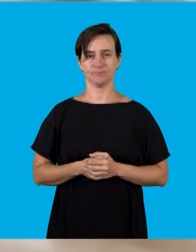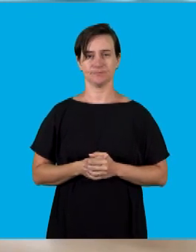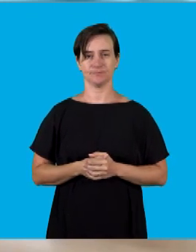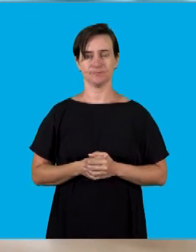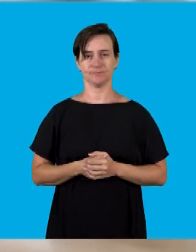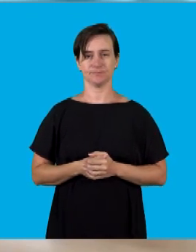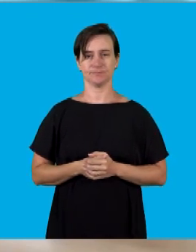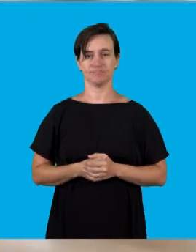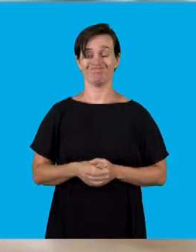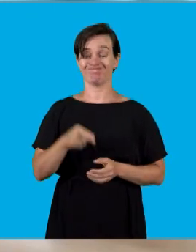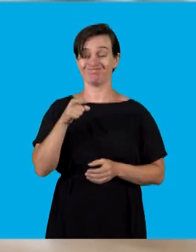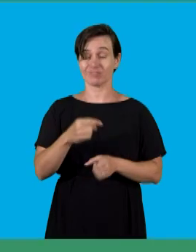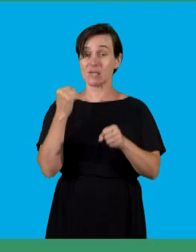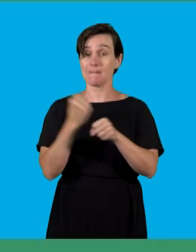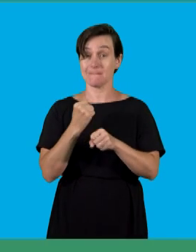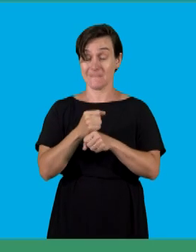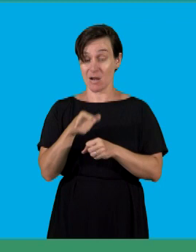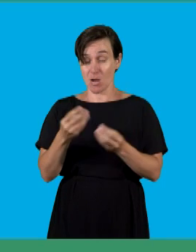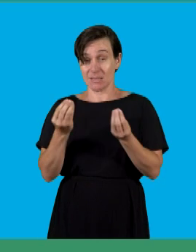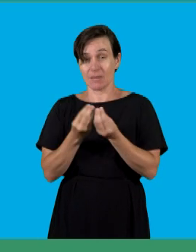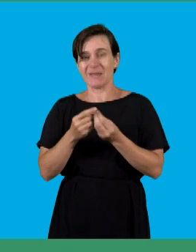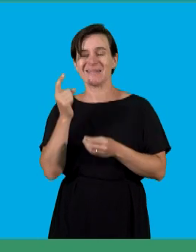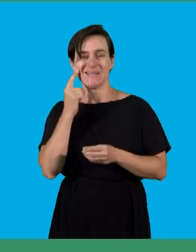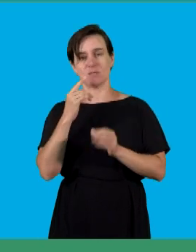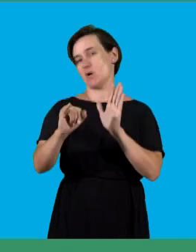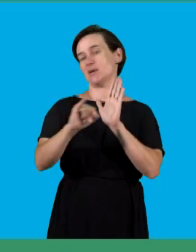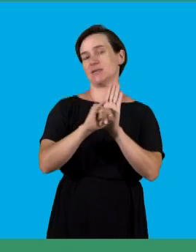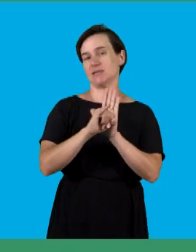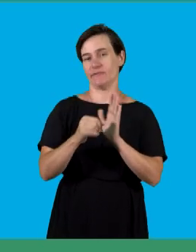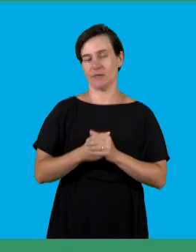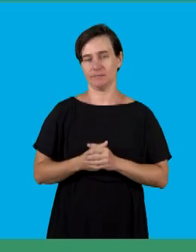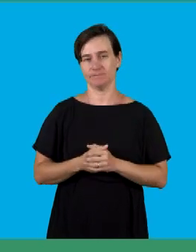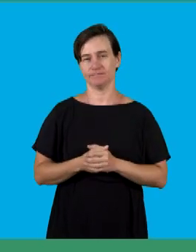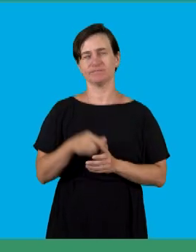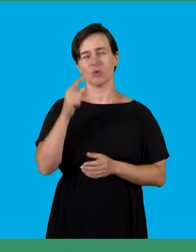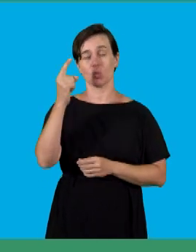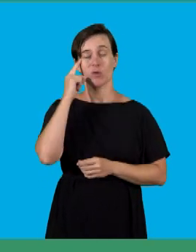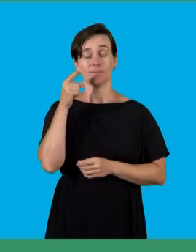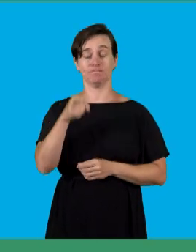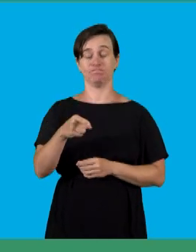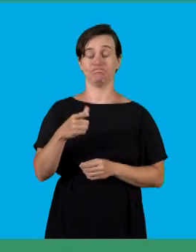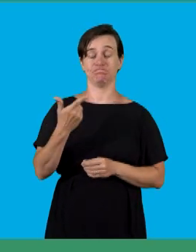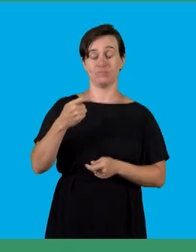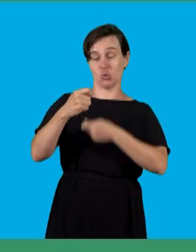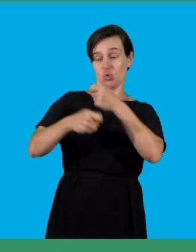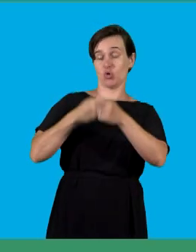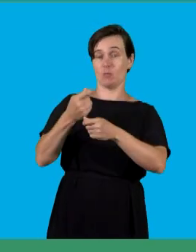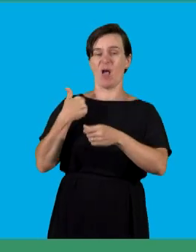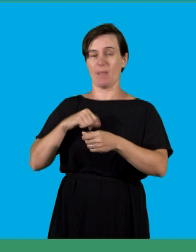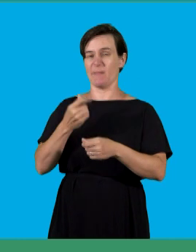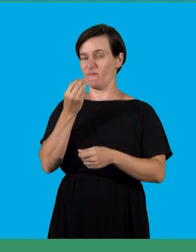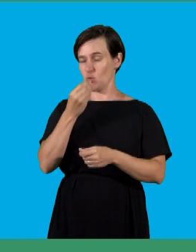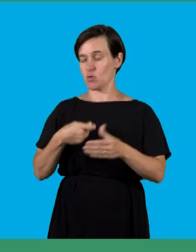It also makes the product very easy to identify. Now, imagine walking into a grocery